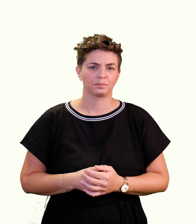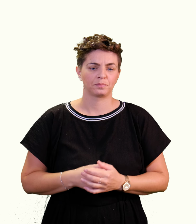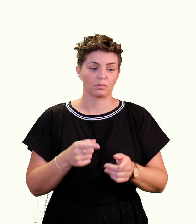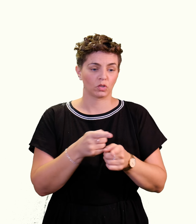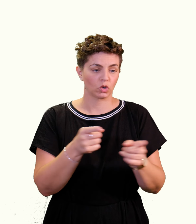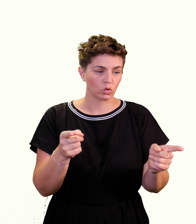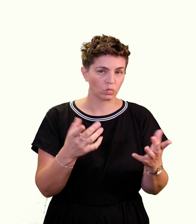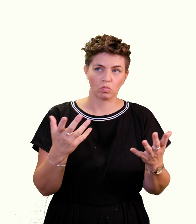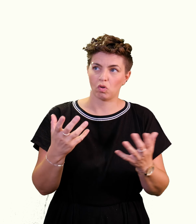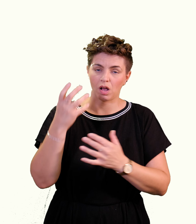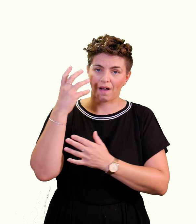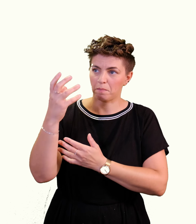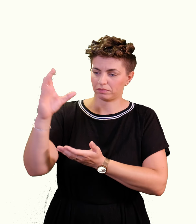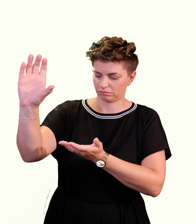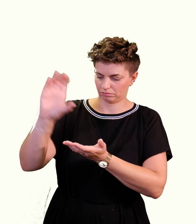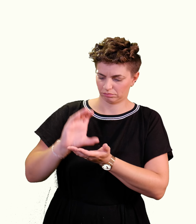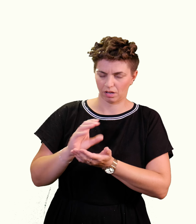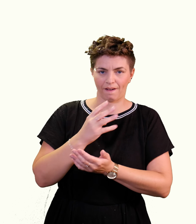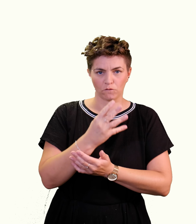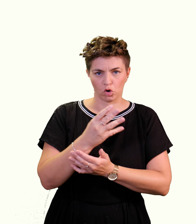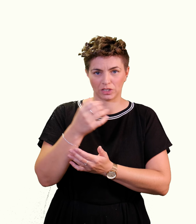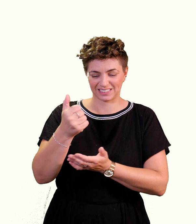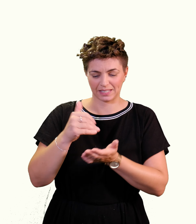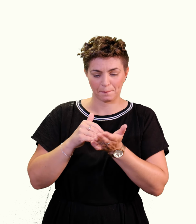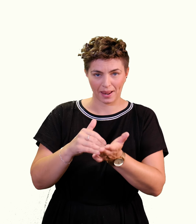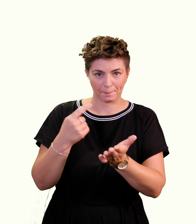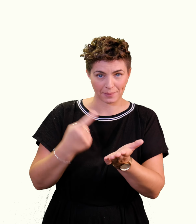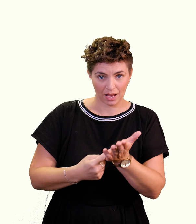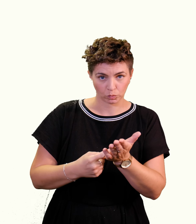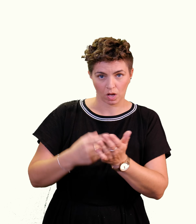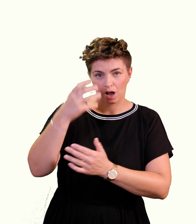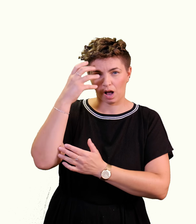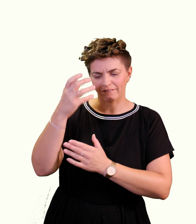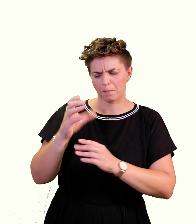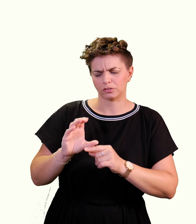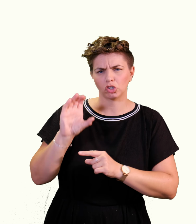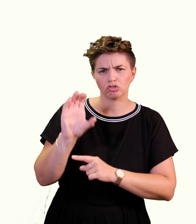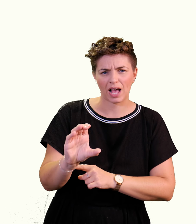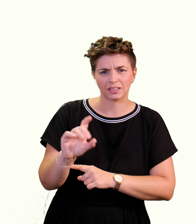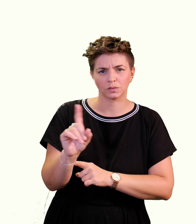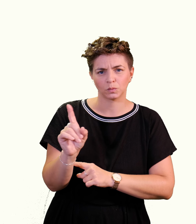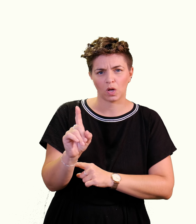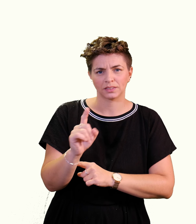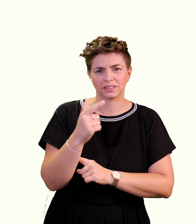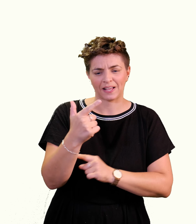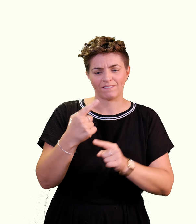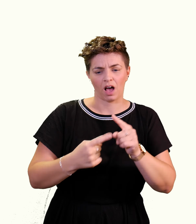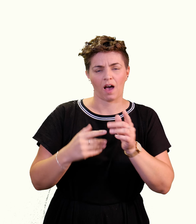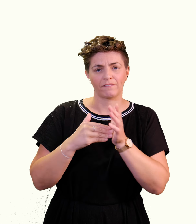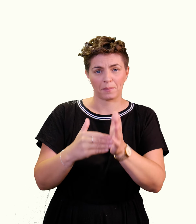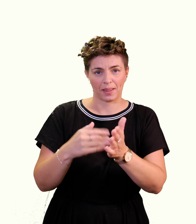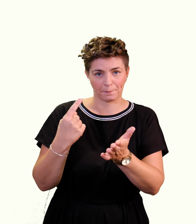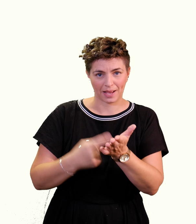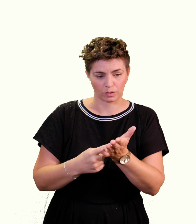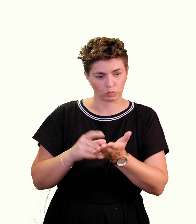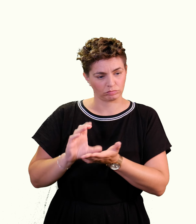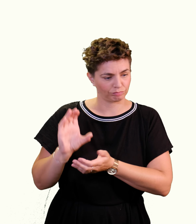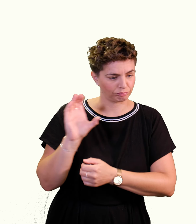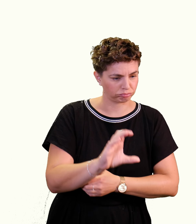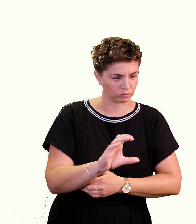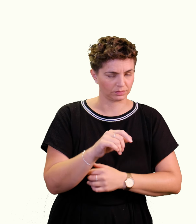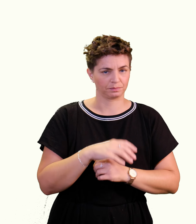You or the government provide us with 46 million pounds. Government grant is about seven and a half million pounds that they provide the fire and